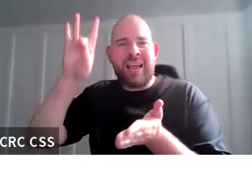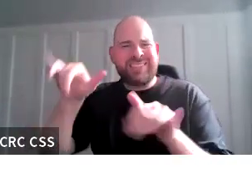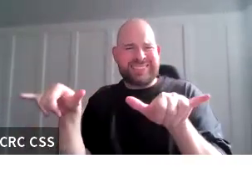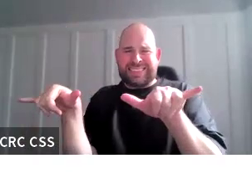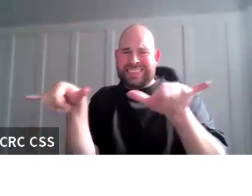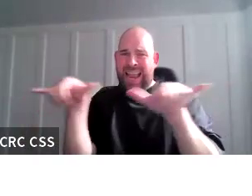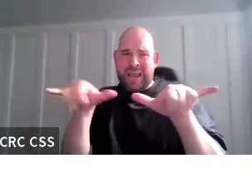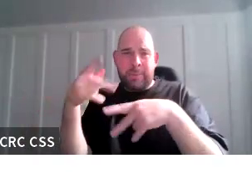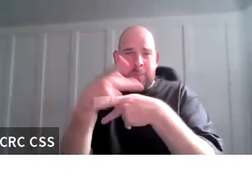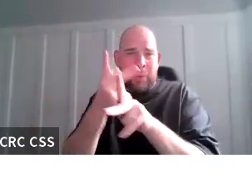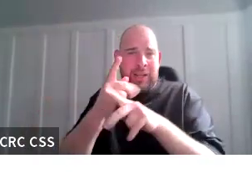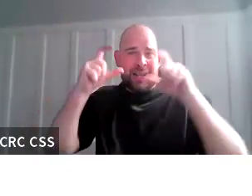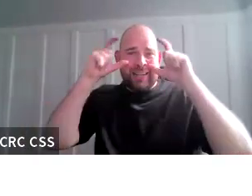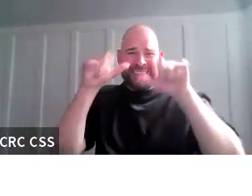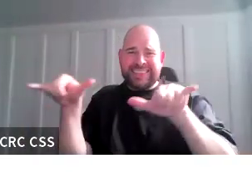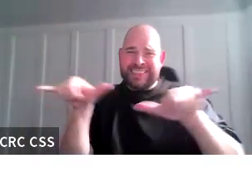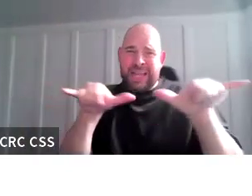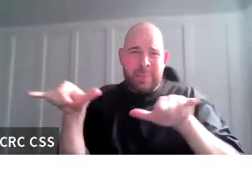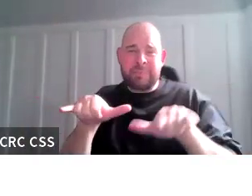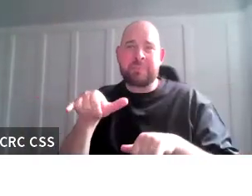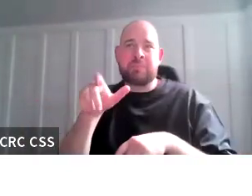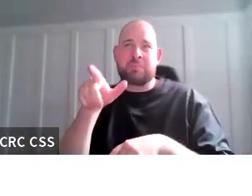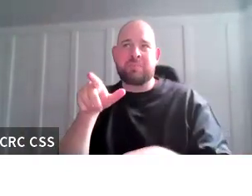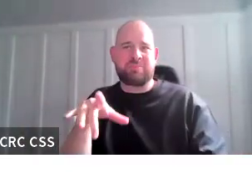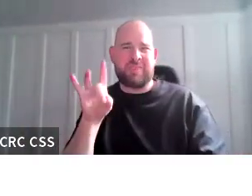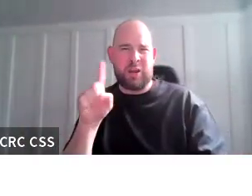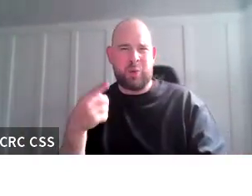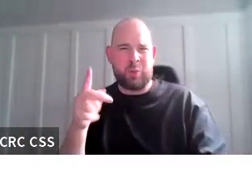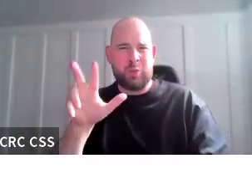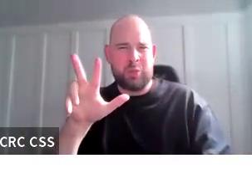This woman here did find the exact same product